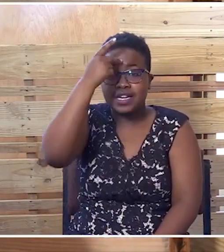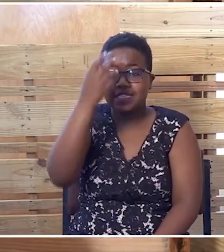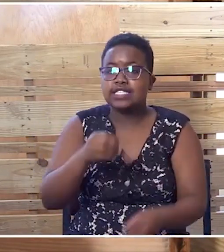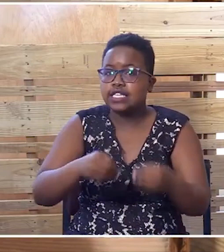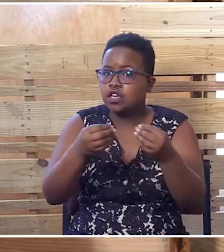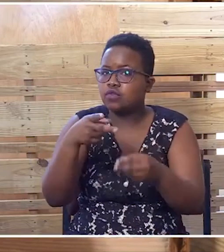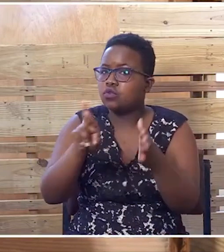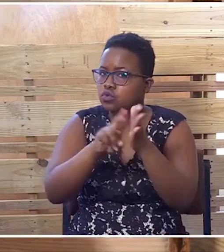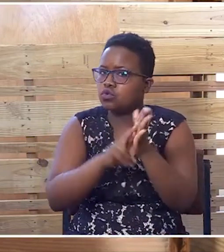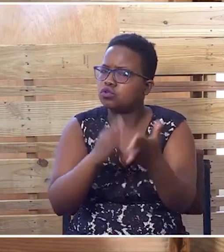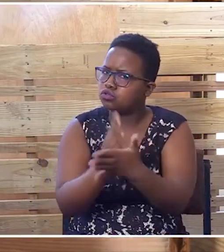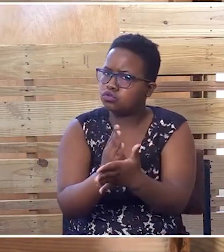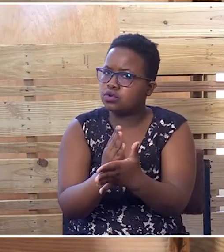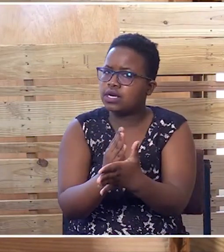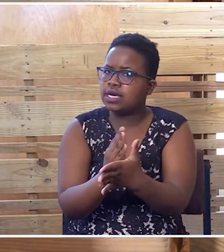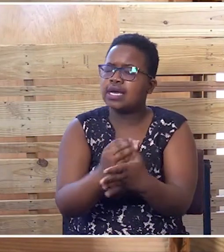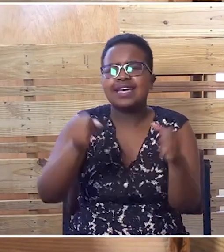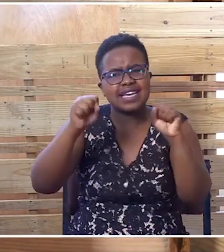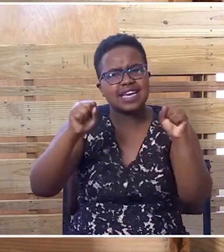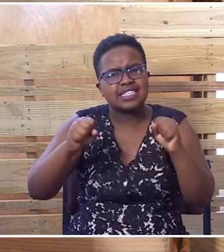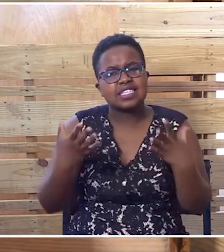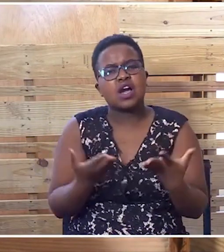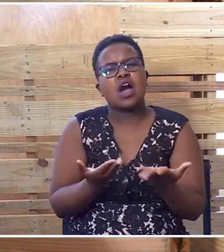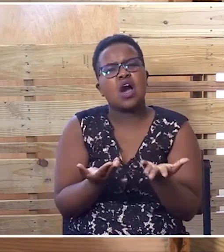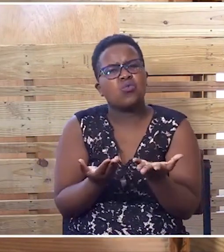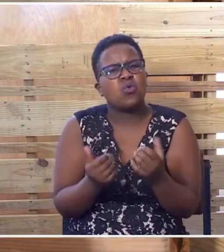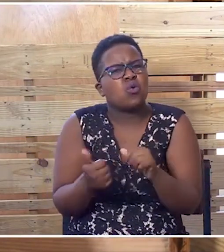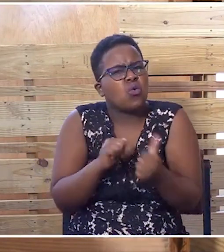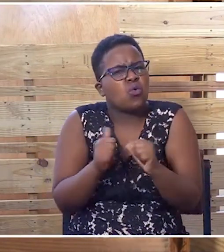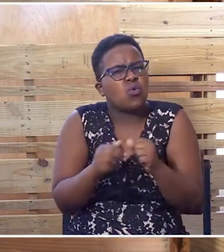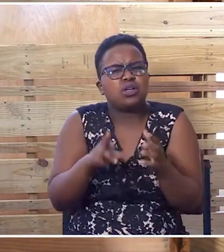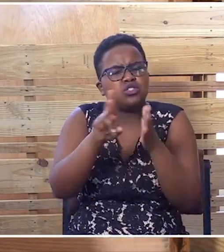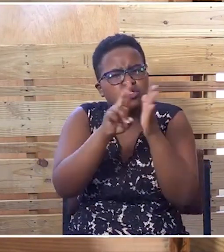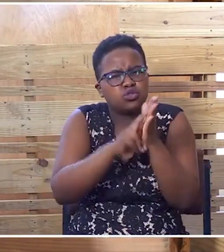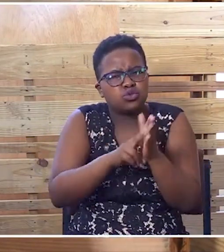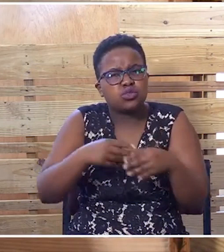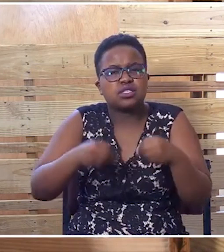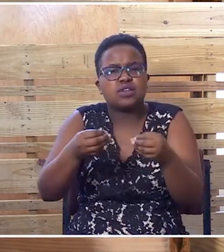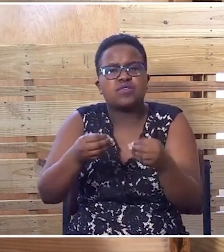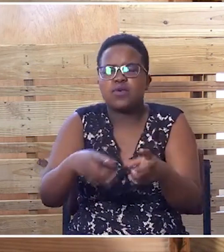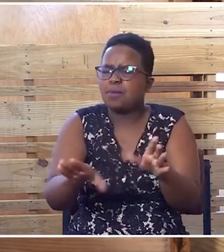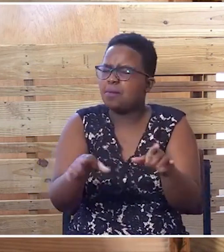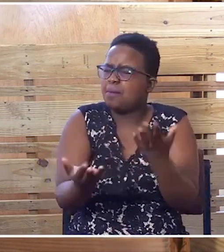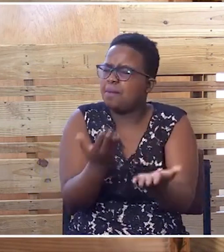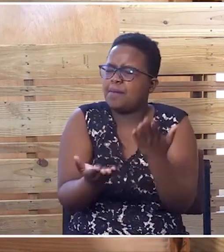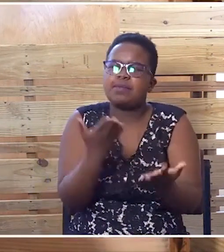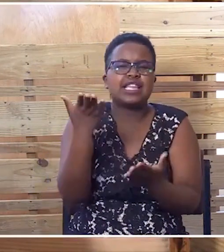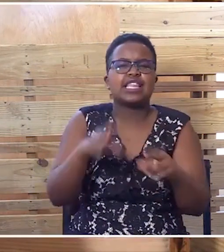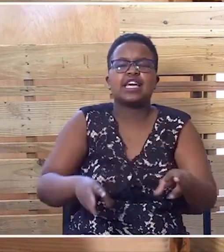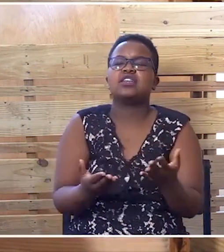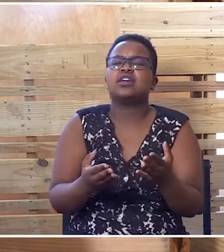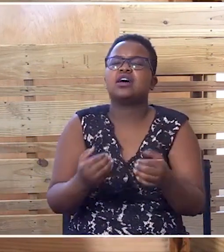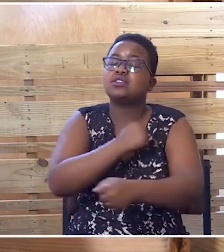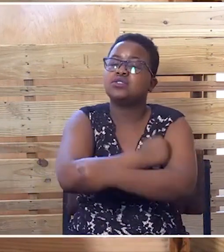home? At the same time, you can think about the rules that are made in school. You know, what are some of those